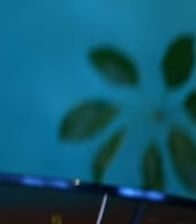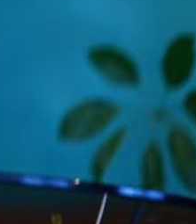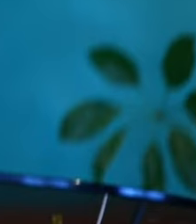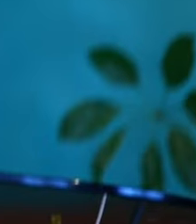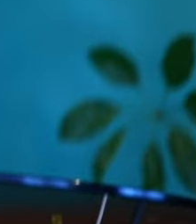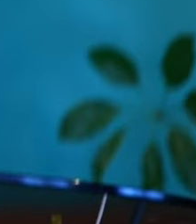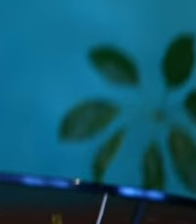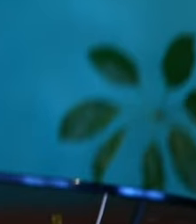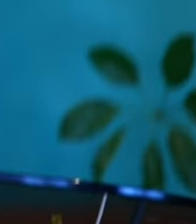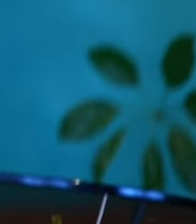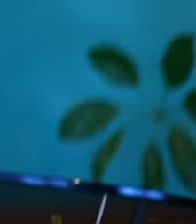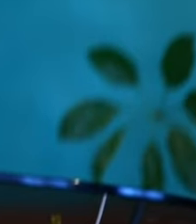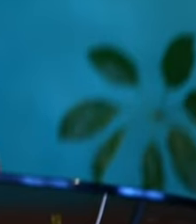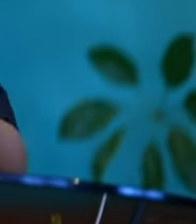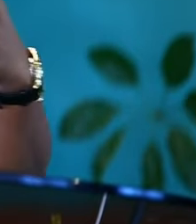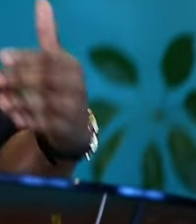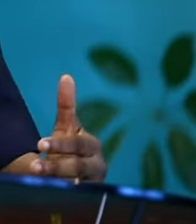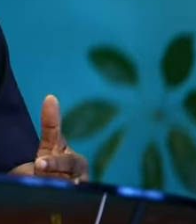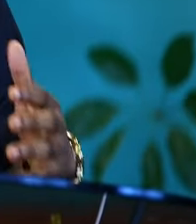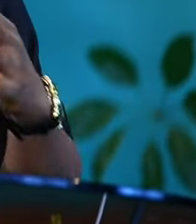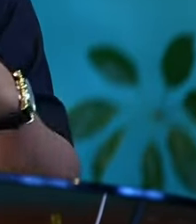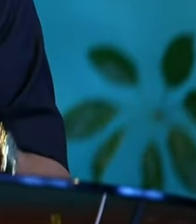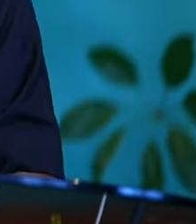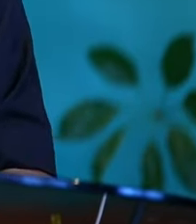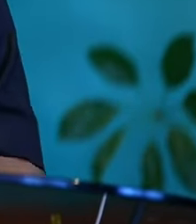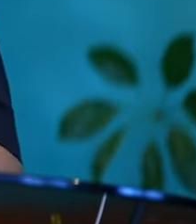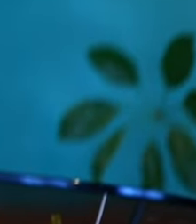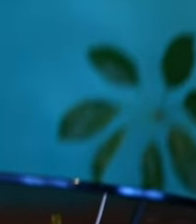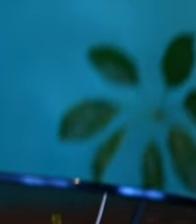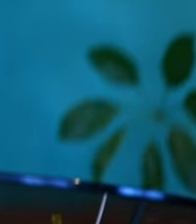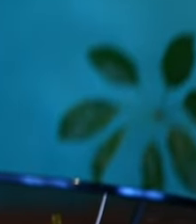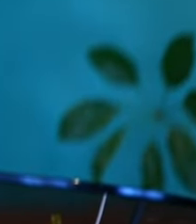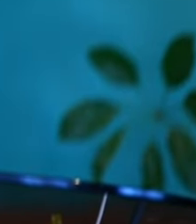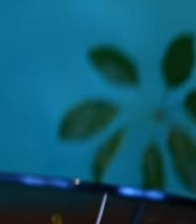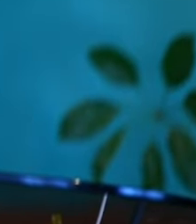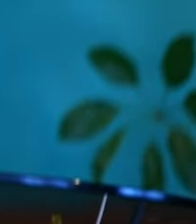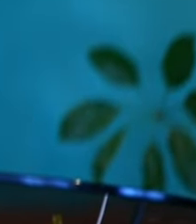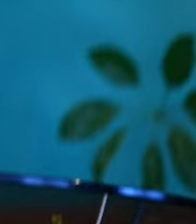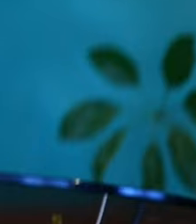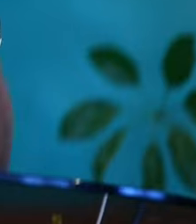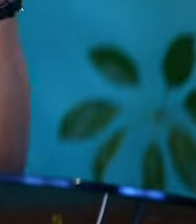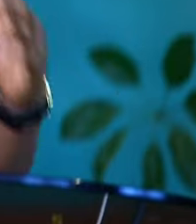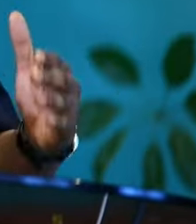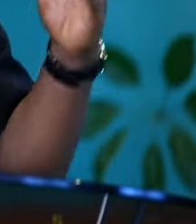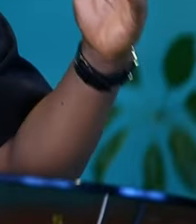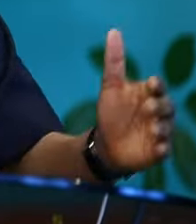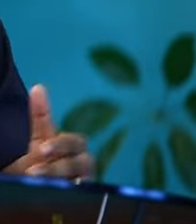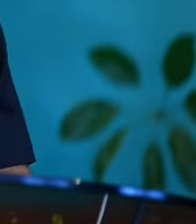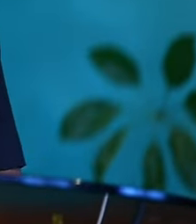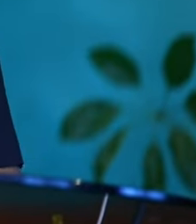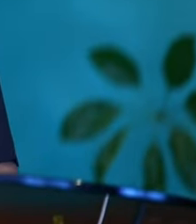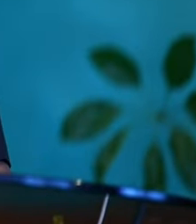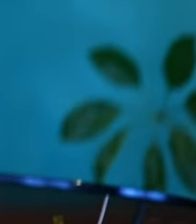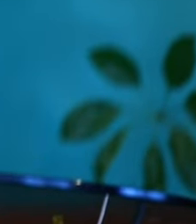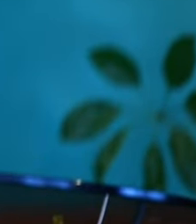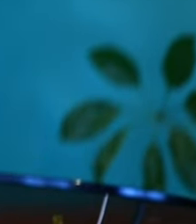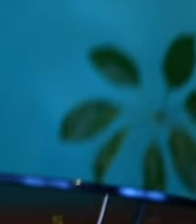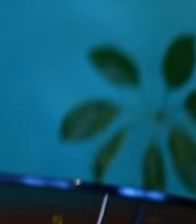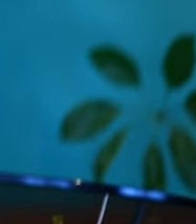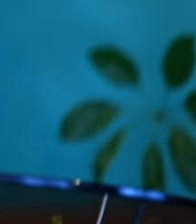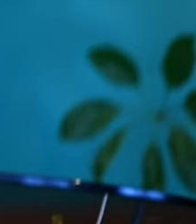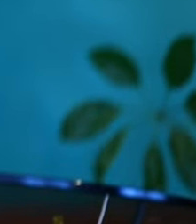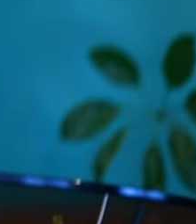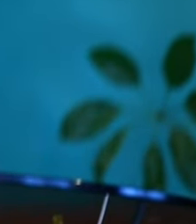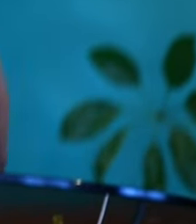about us. In the evening, familiar, family frailties, subheading, let's be real. Day